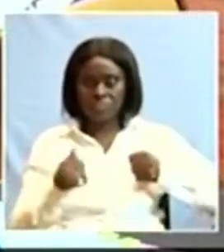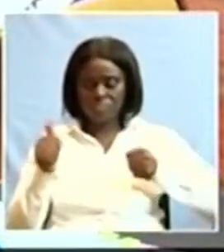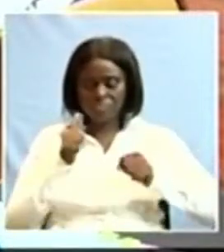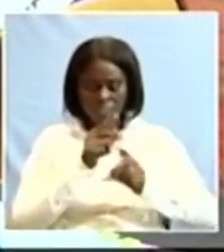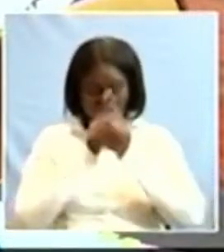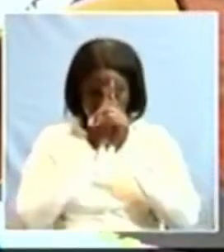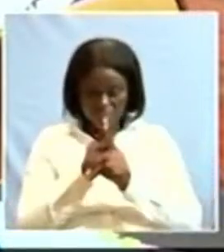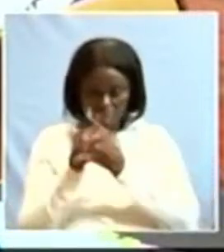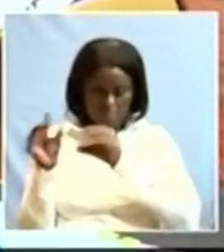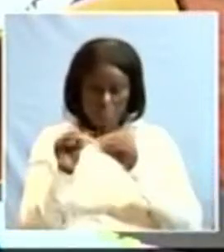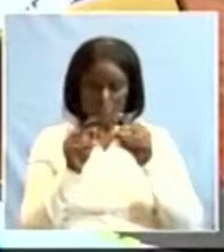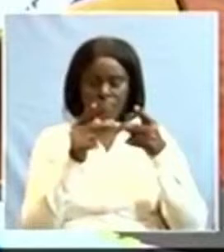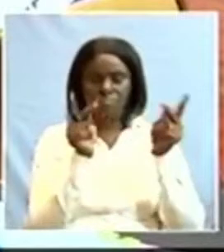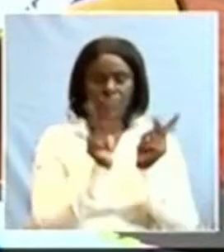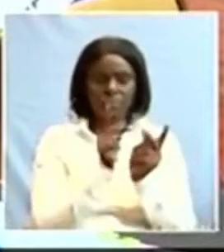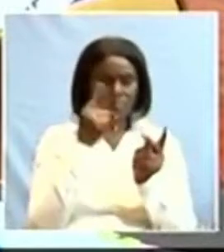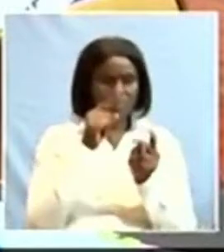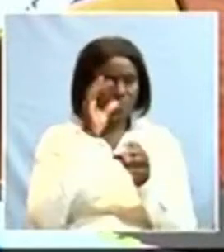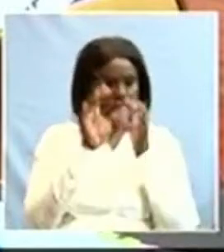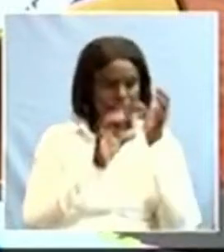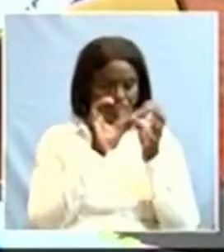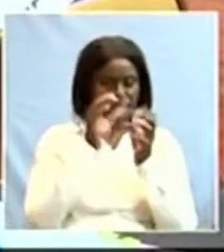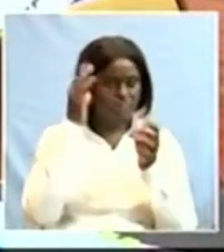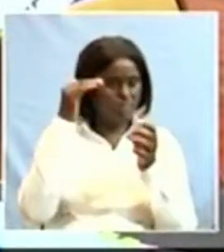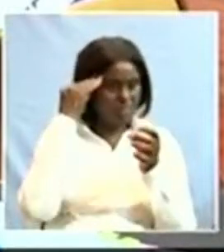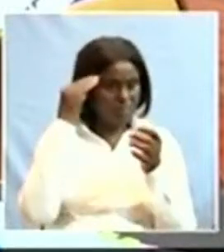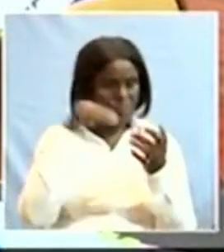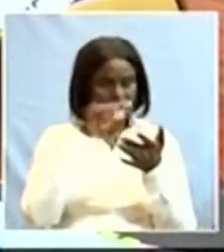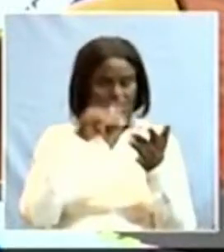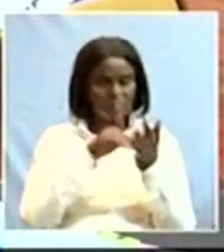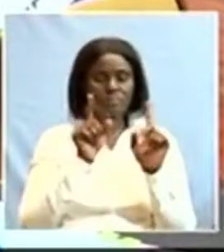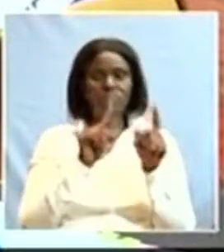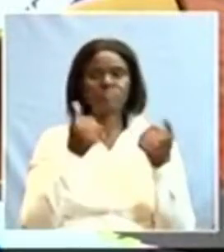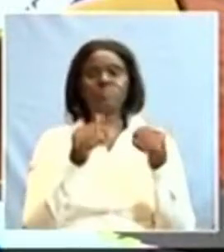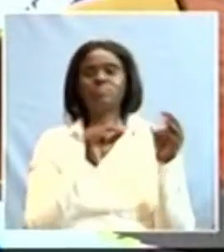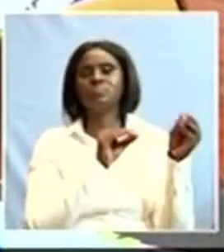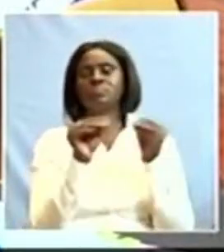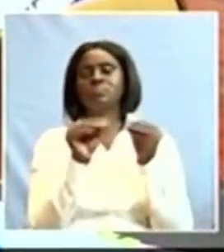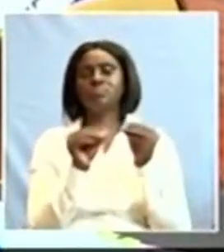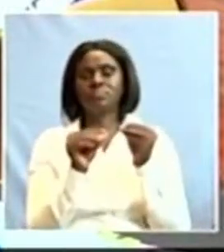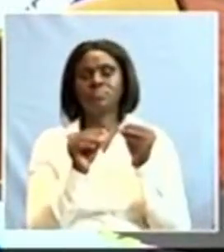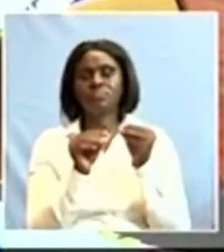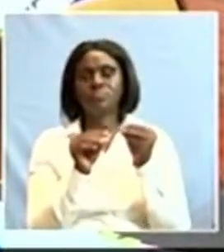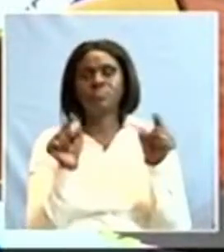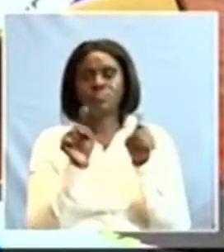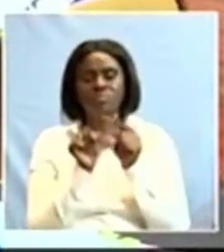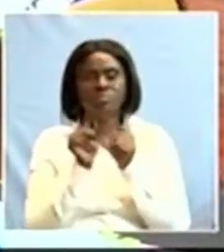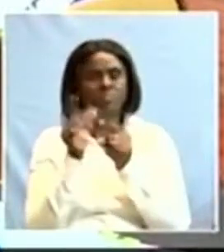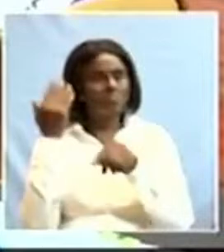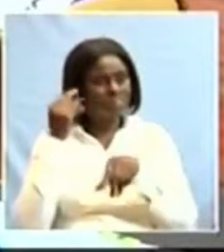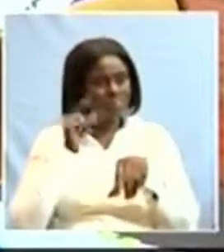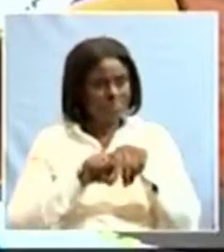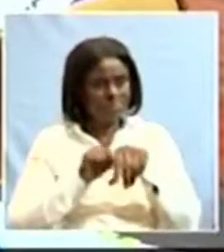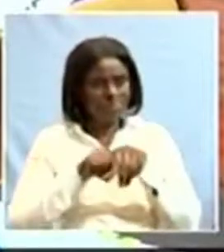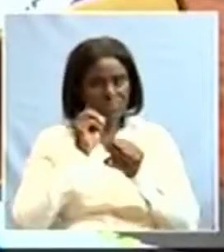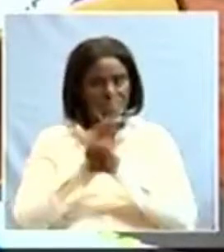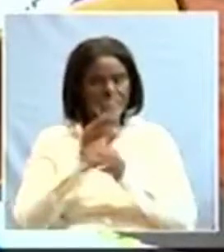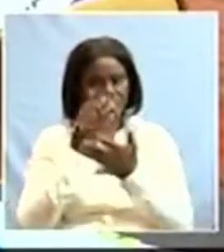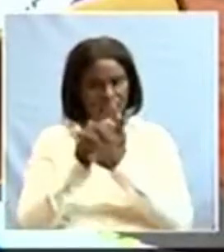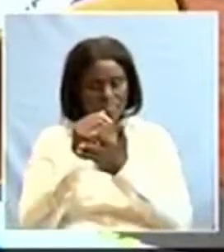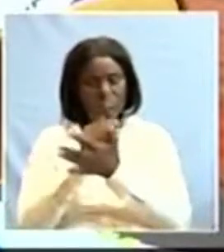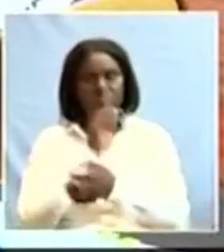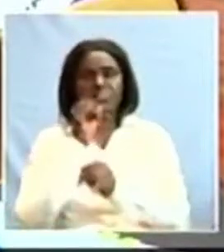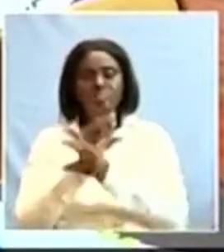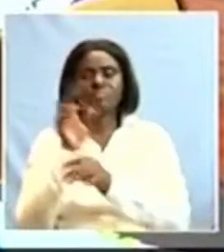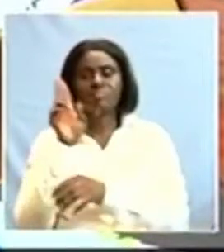move the site of the Civic Center to where it's sitting now. And by that time, already resources were